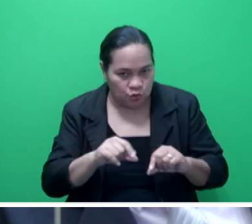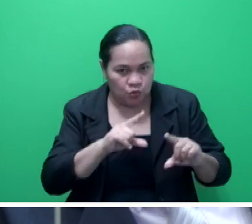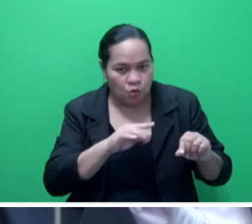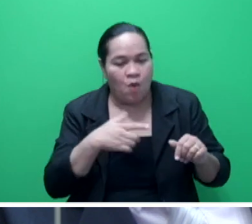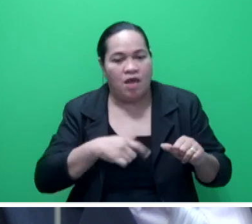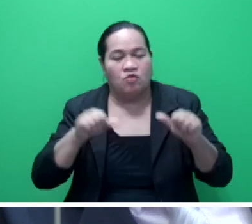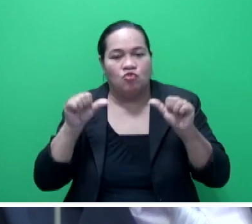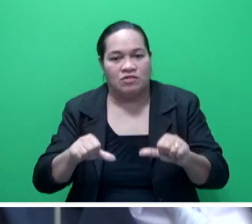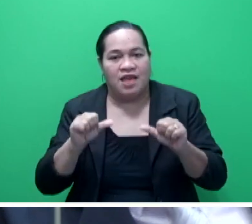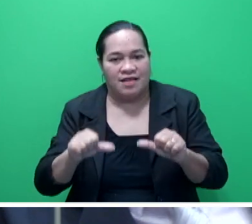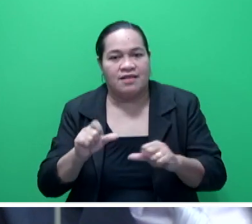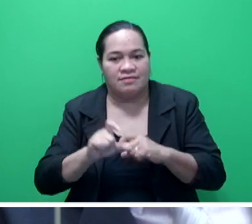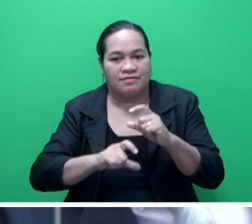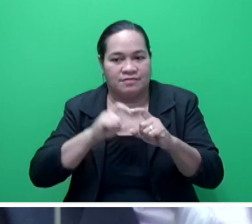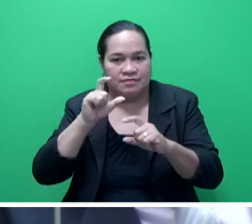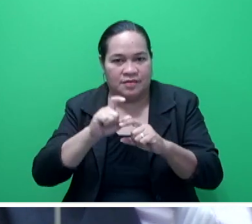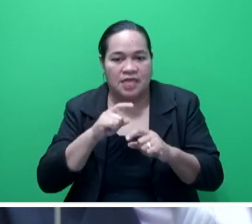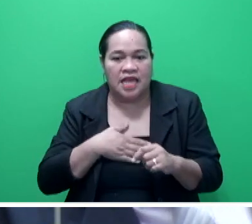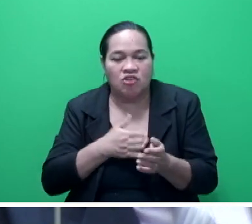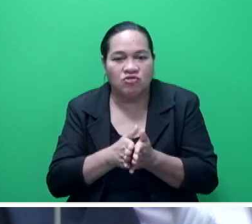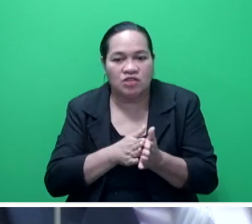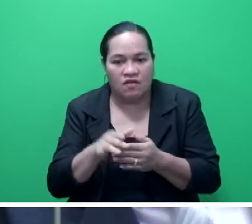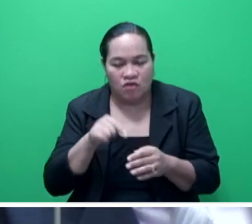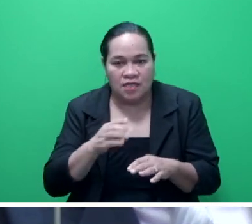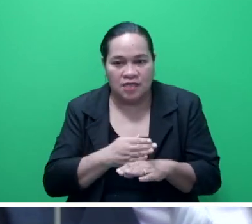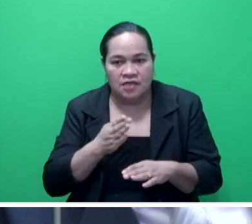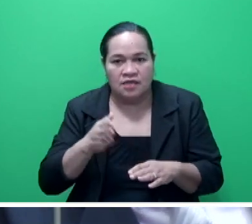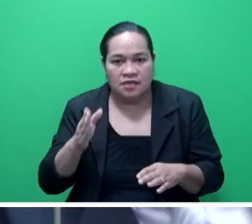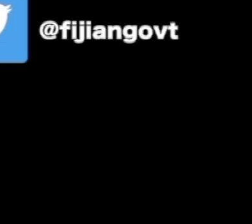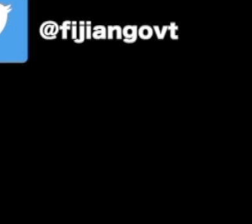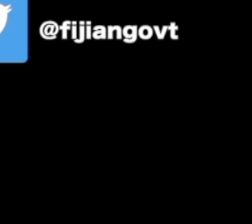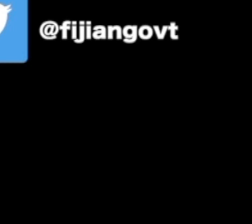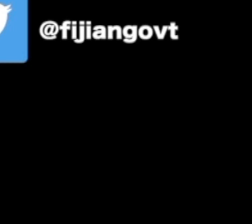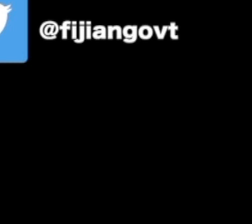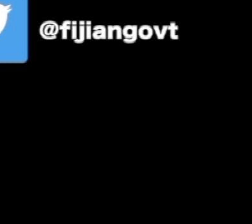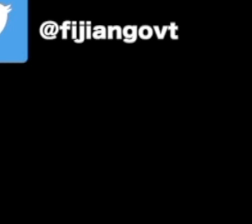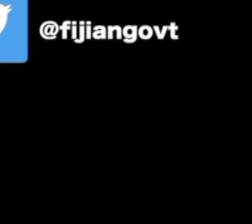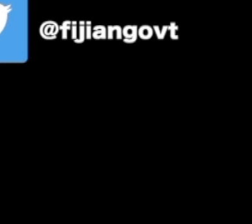protect and promote the best interests of the industry. I thank you for the opportunity to answer the question.